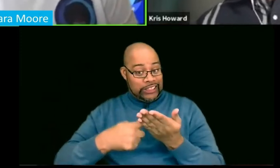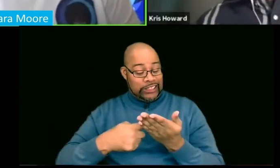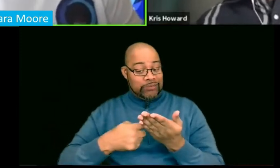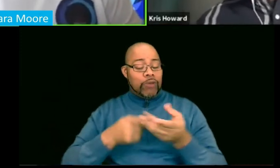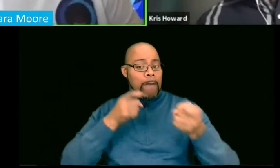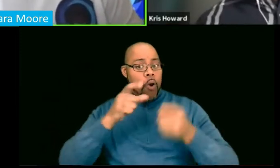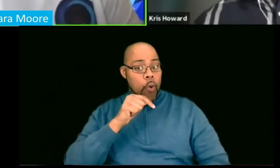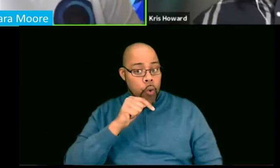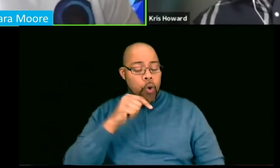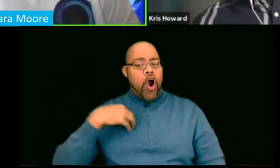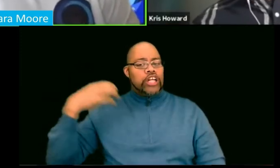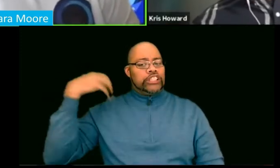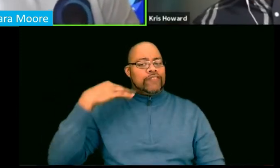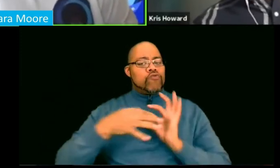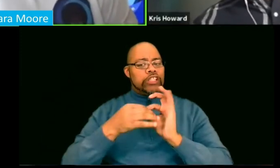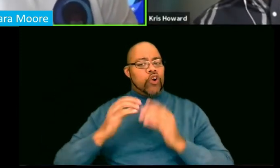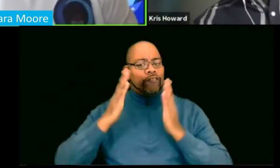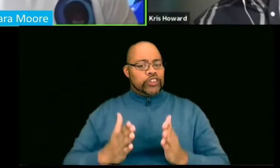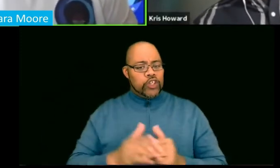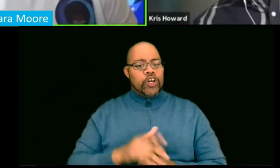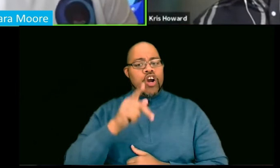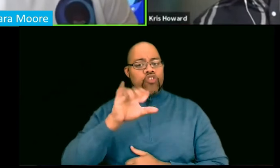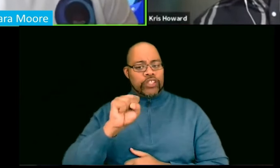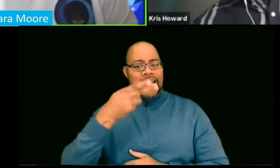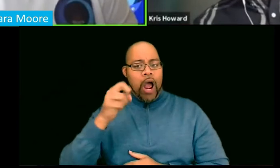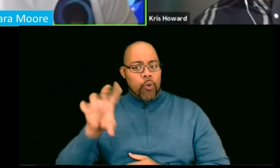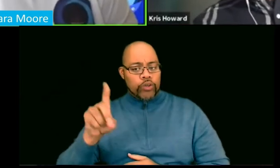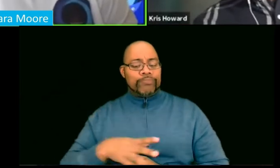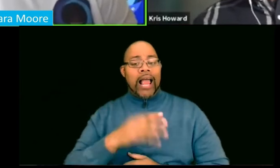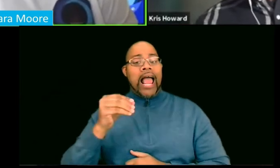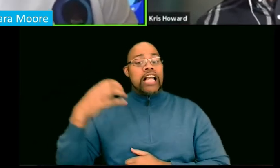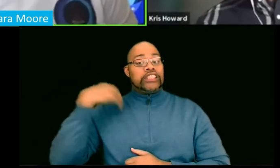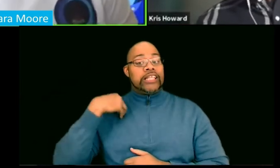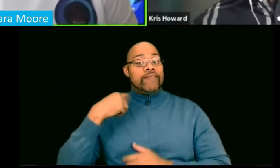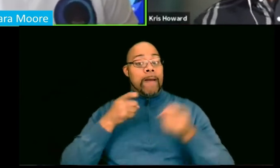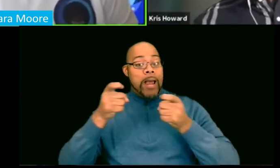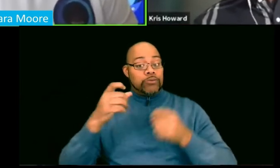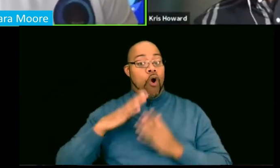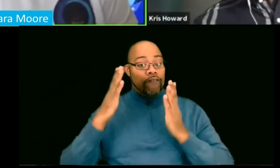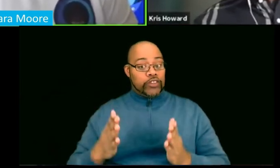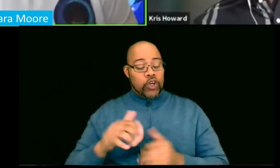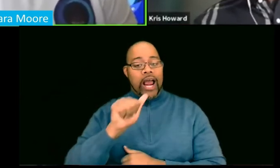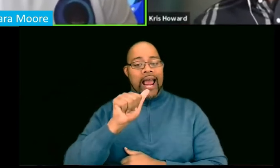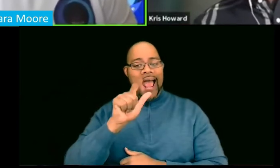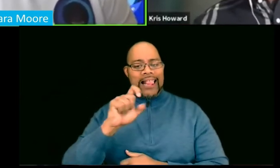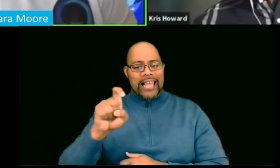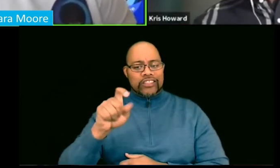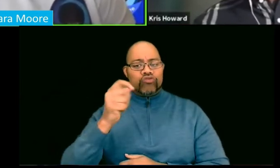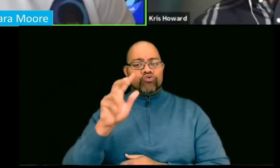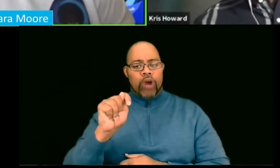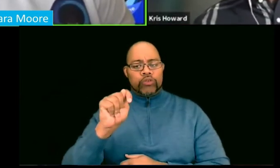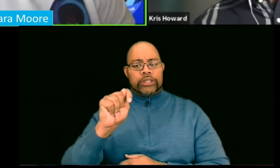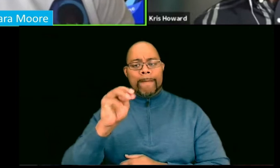of the conversation will be moderated by our Chief Relations Officer, Kris Howard, and our Chief Management Officer,